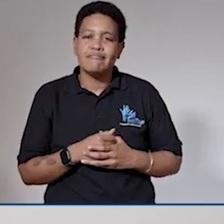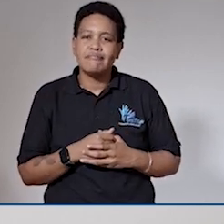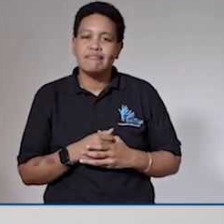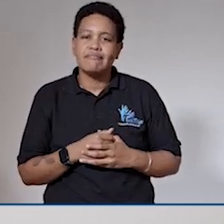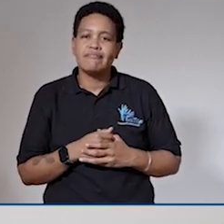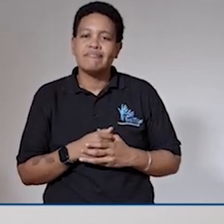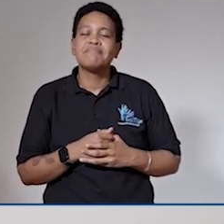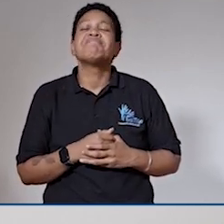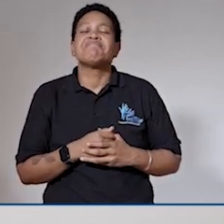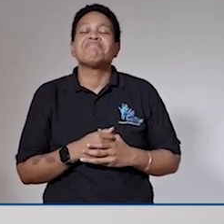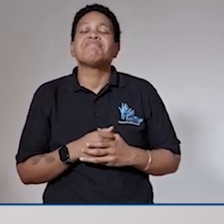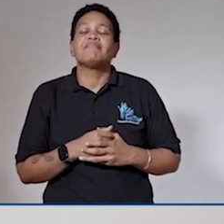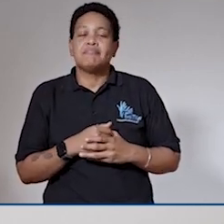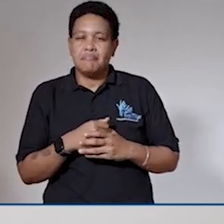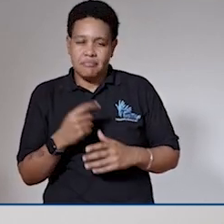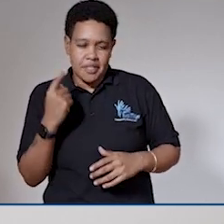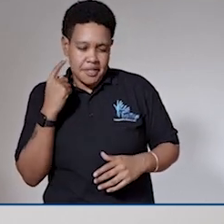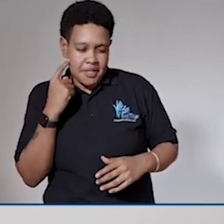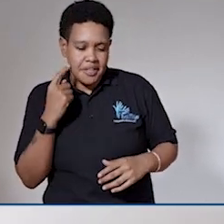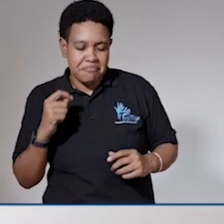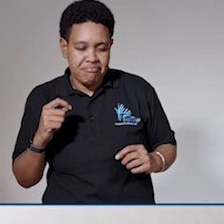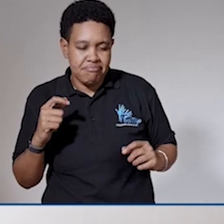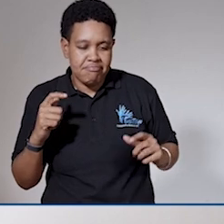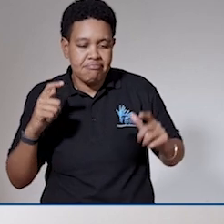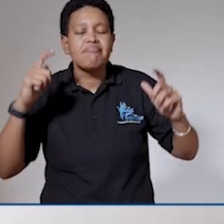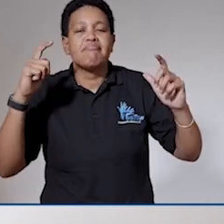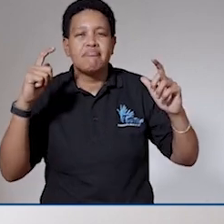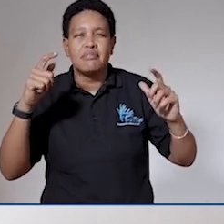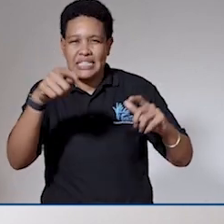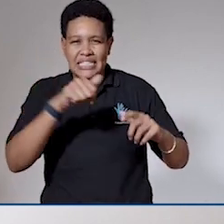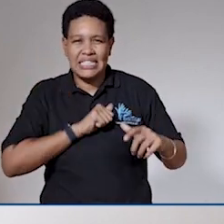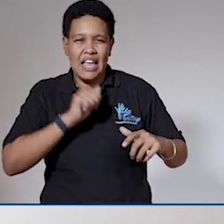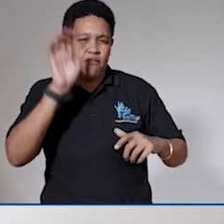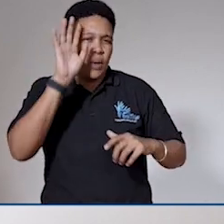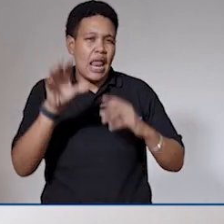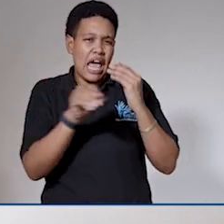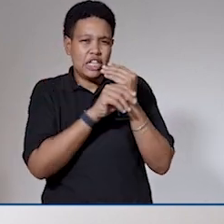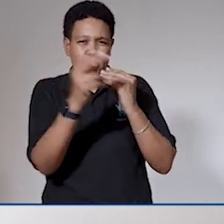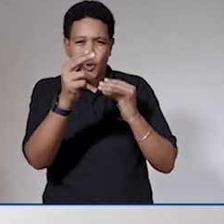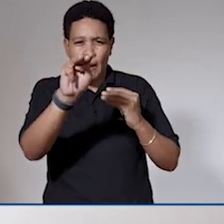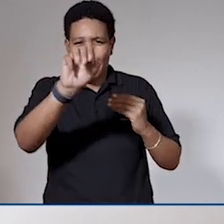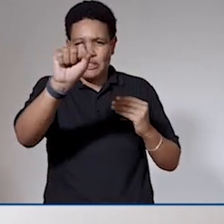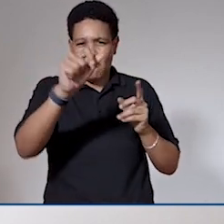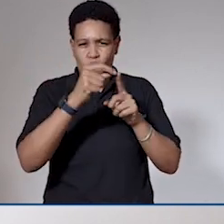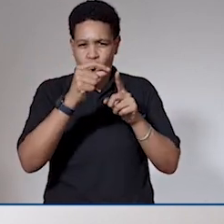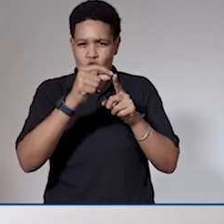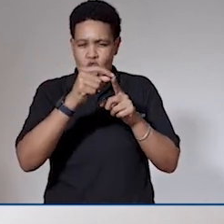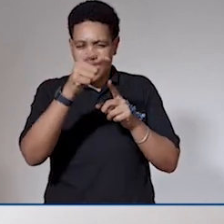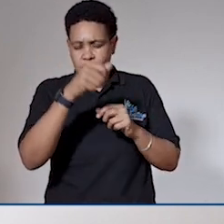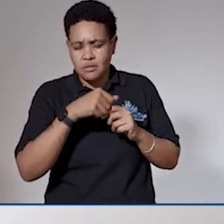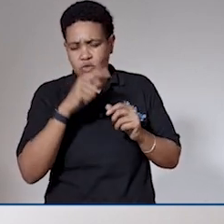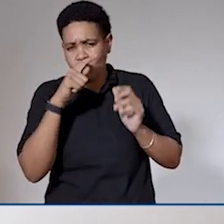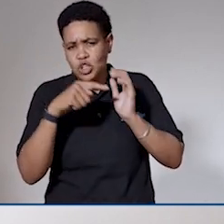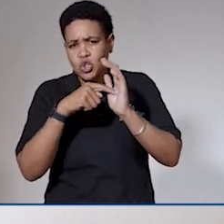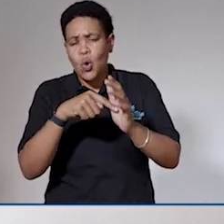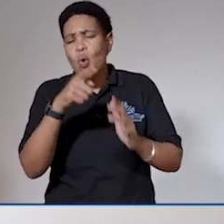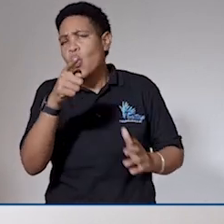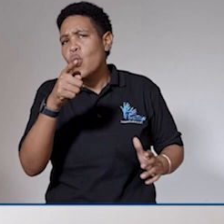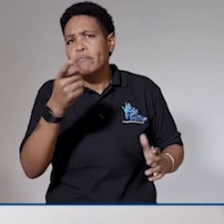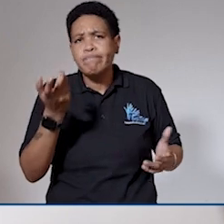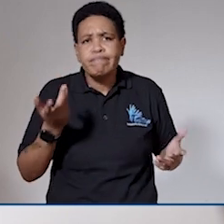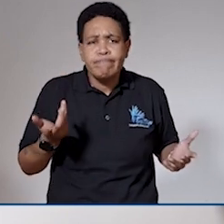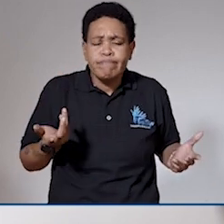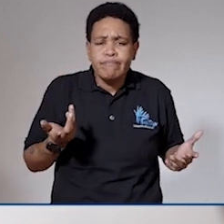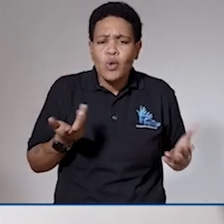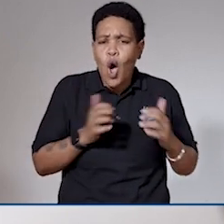Right. So I'll be also using Microsoft Word to demonstrate how